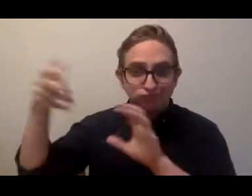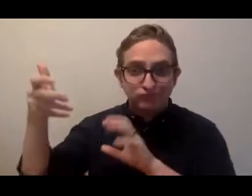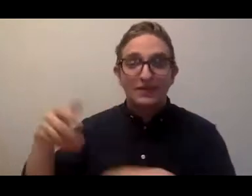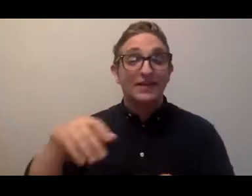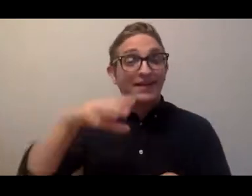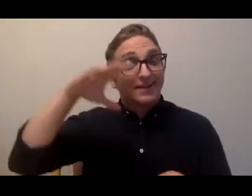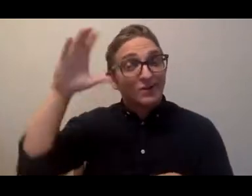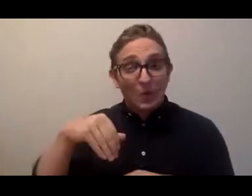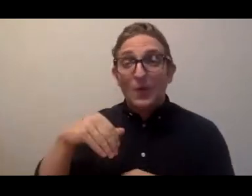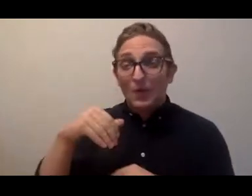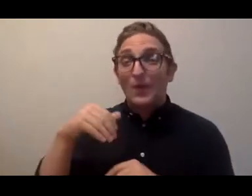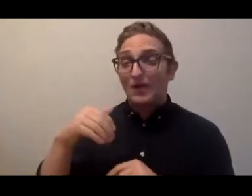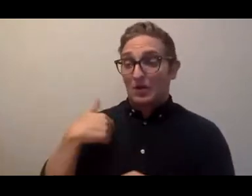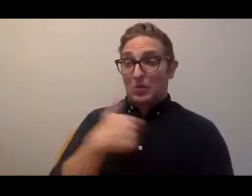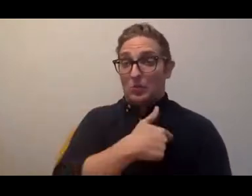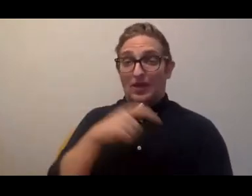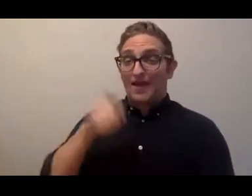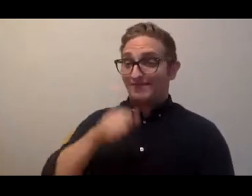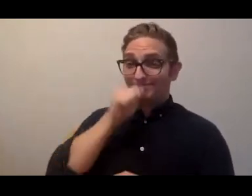to deal with this ourselves.